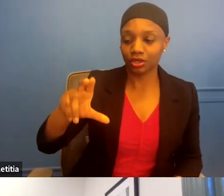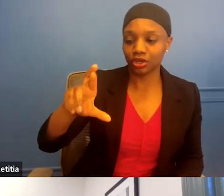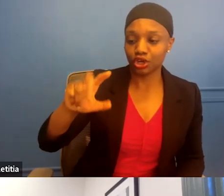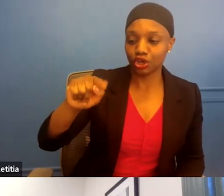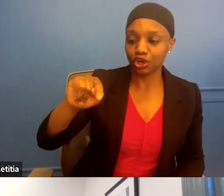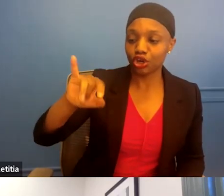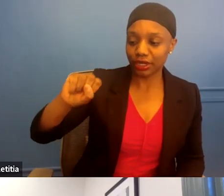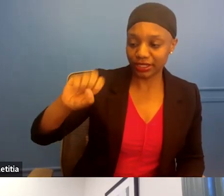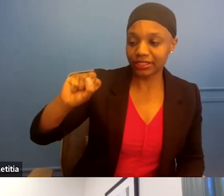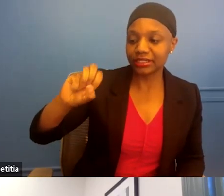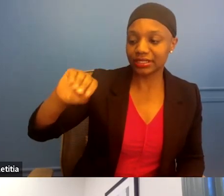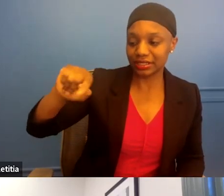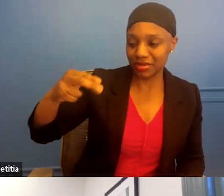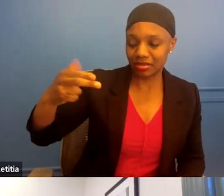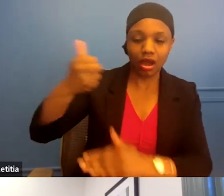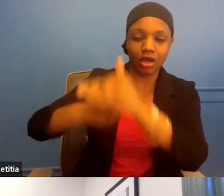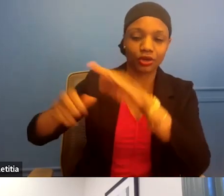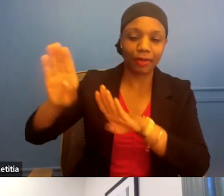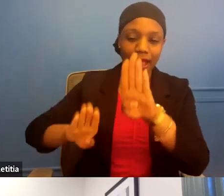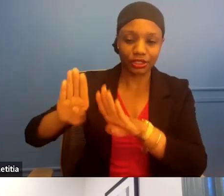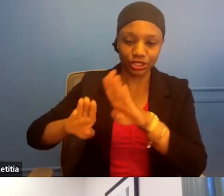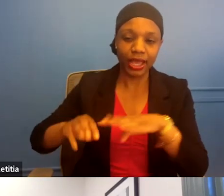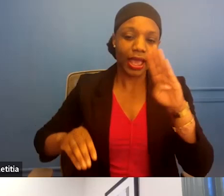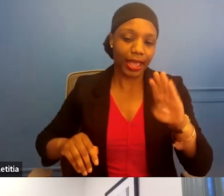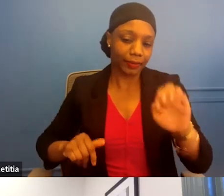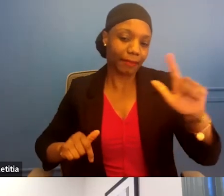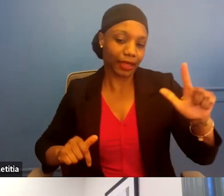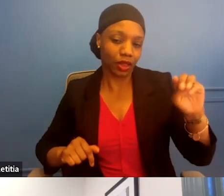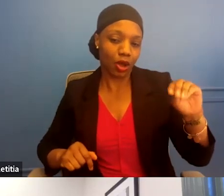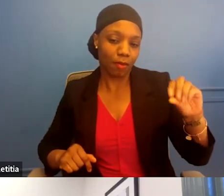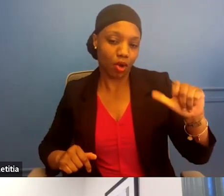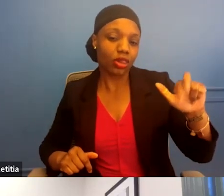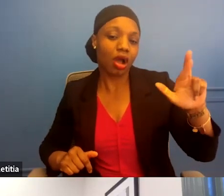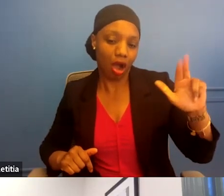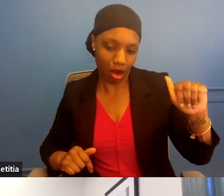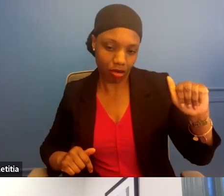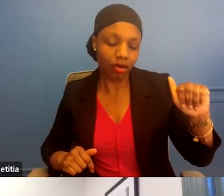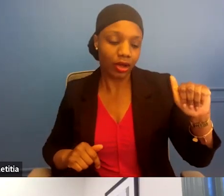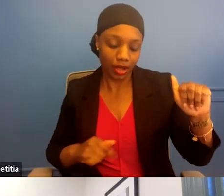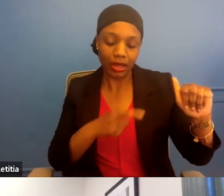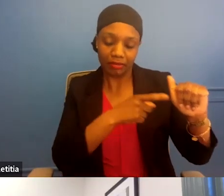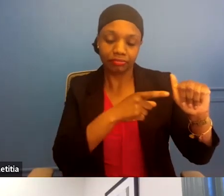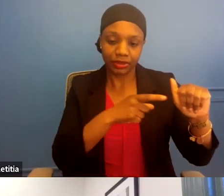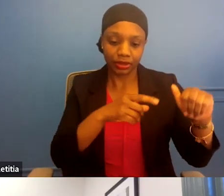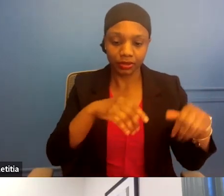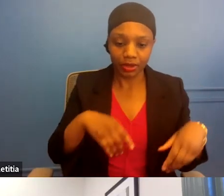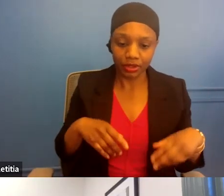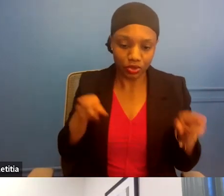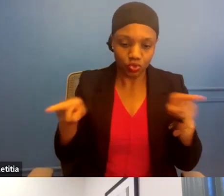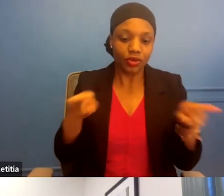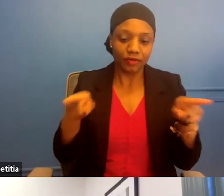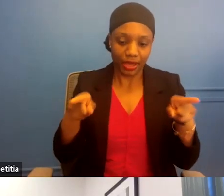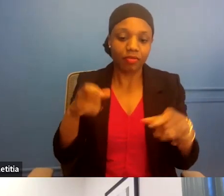in the biology department, and then Will Millard in the psychology department. Those were probably my two